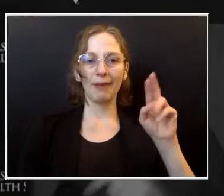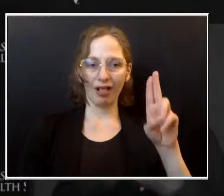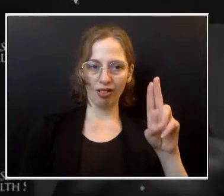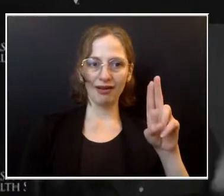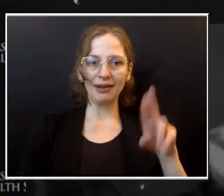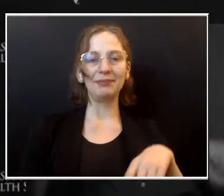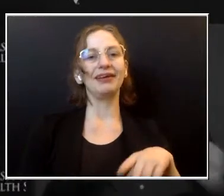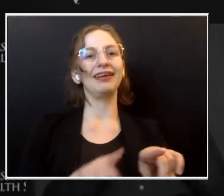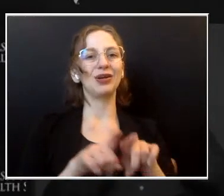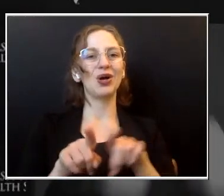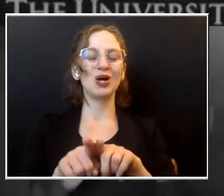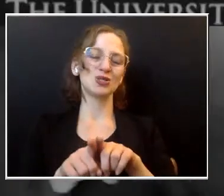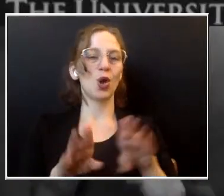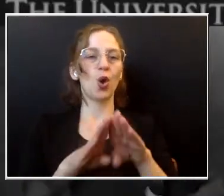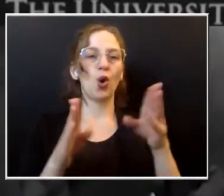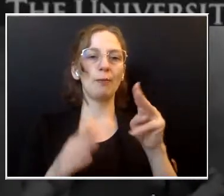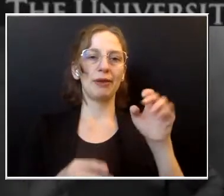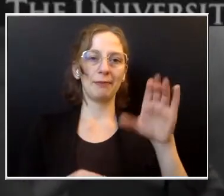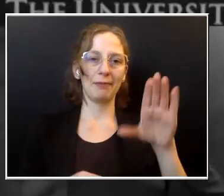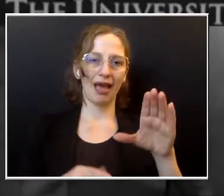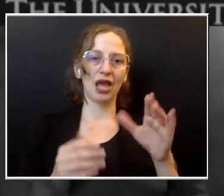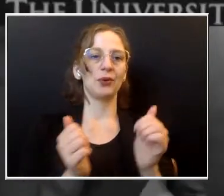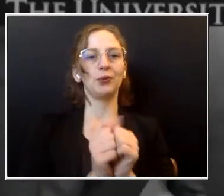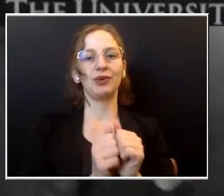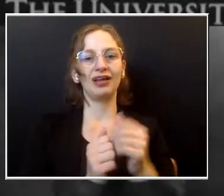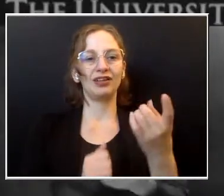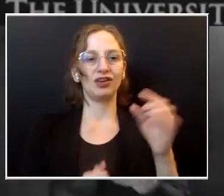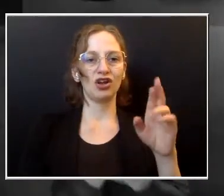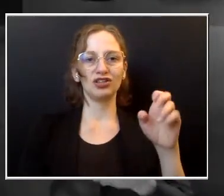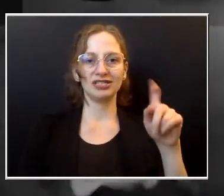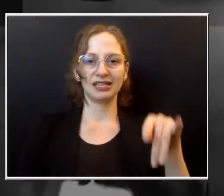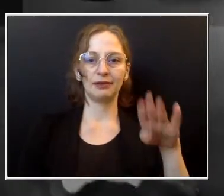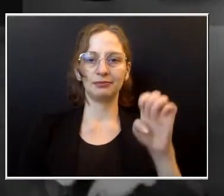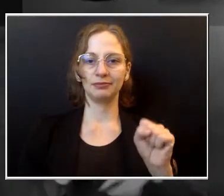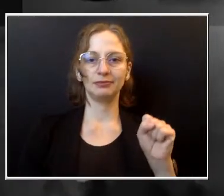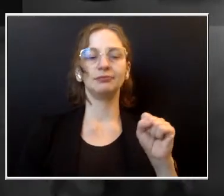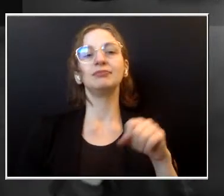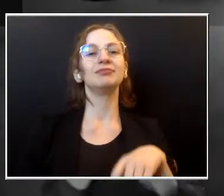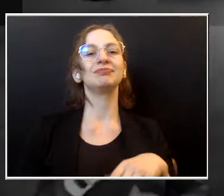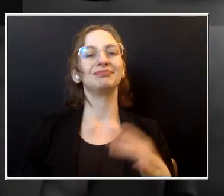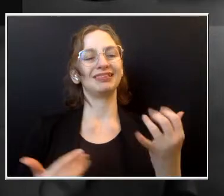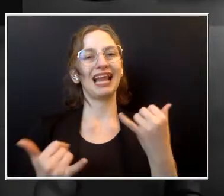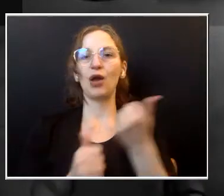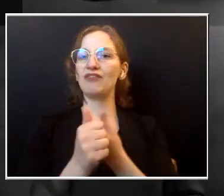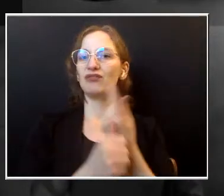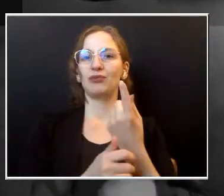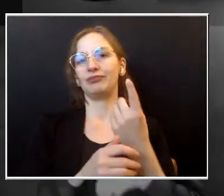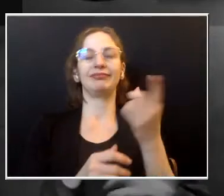Mics with Dr. Stites podcasts. Now, everywhere podcasts are available.